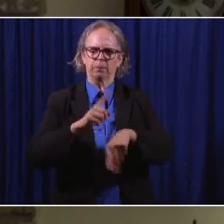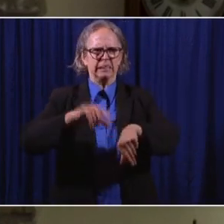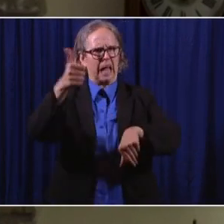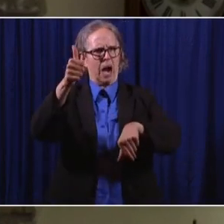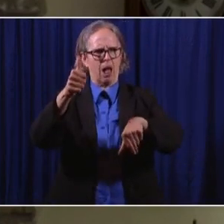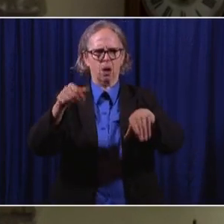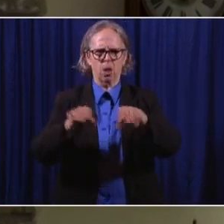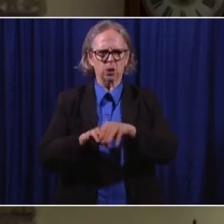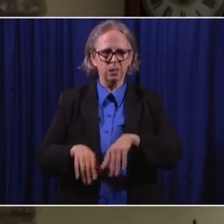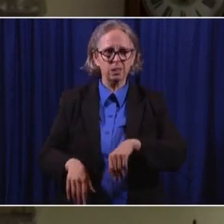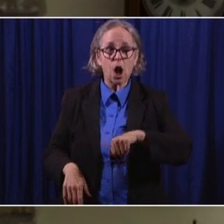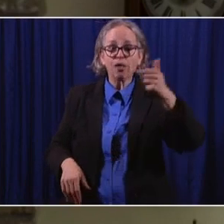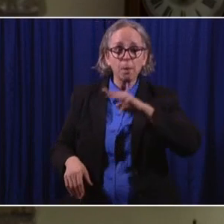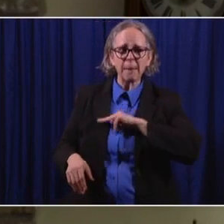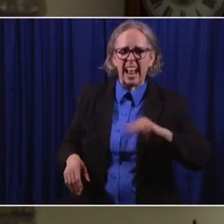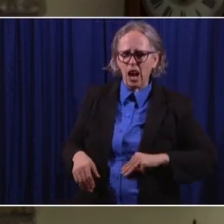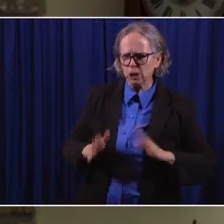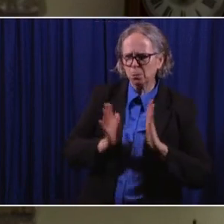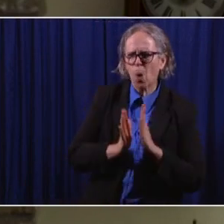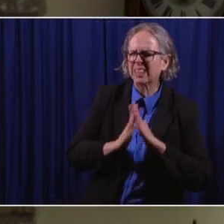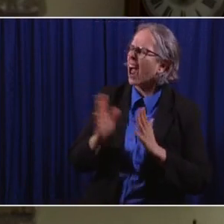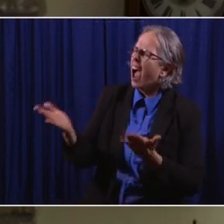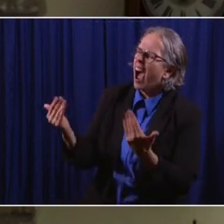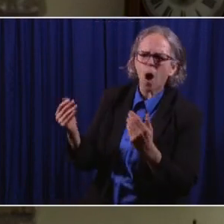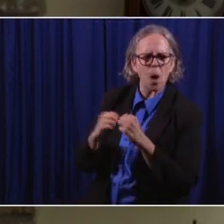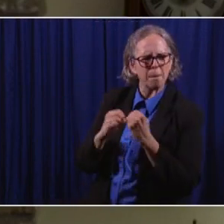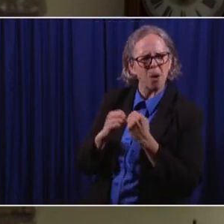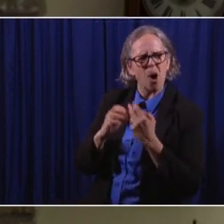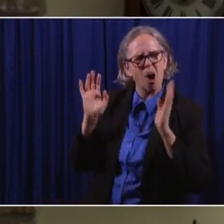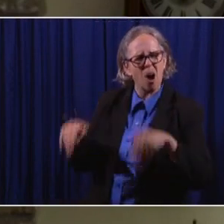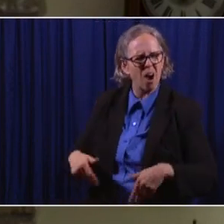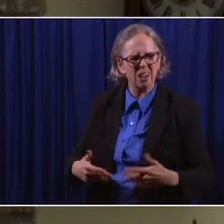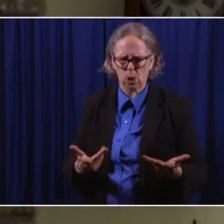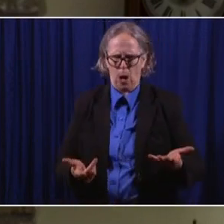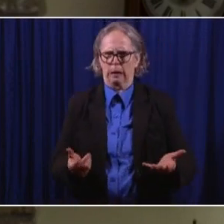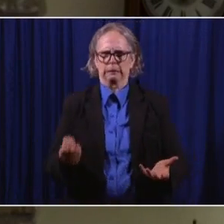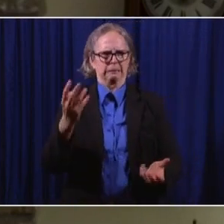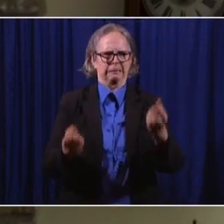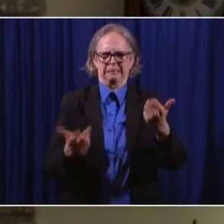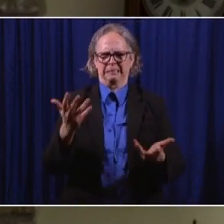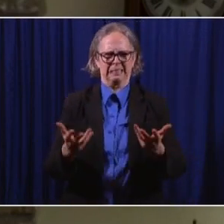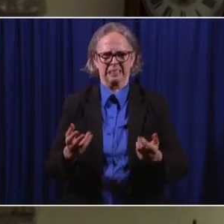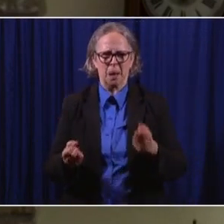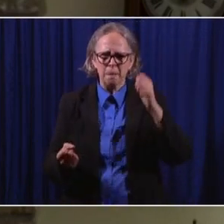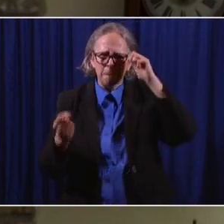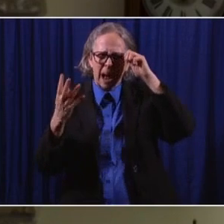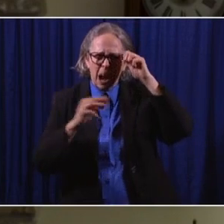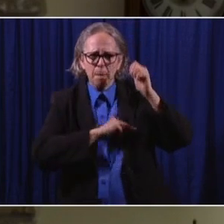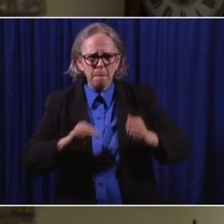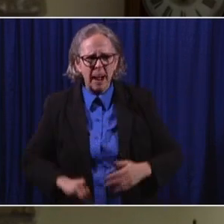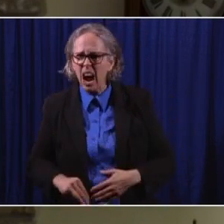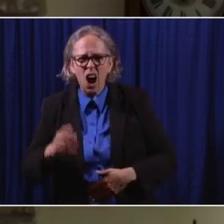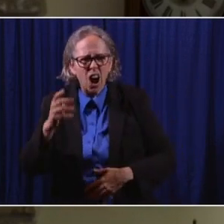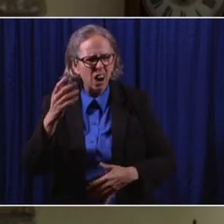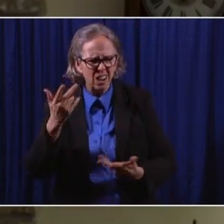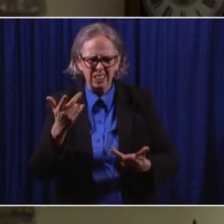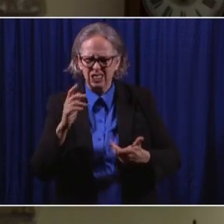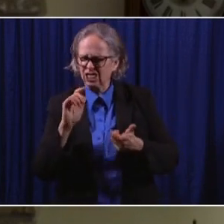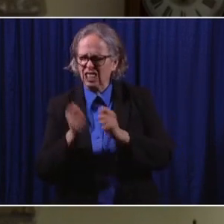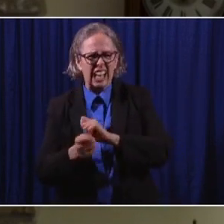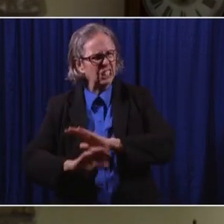do change that. But we have a lot of mayors who don't think that we should change this. I